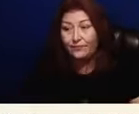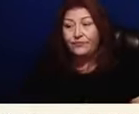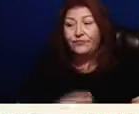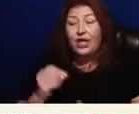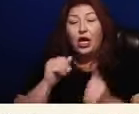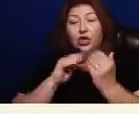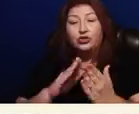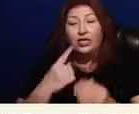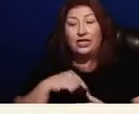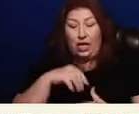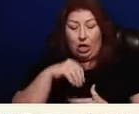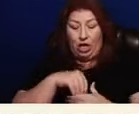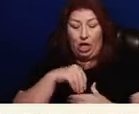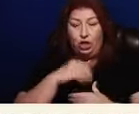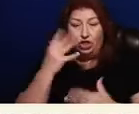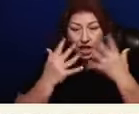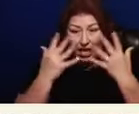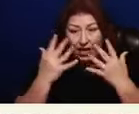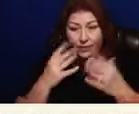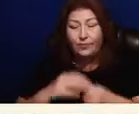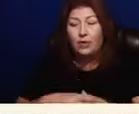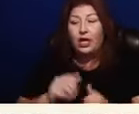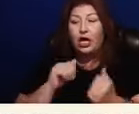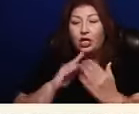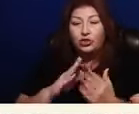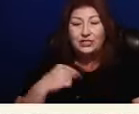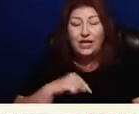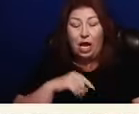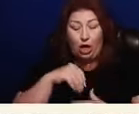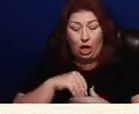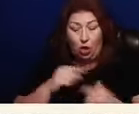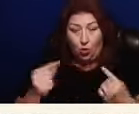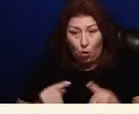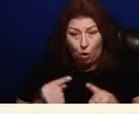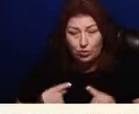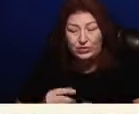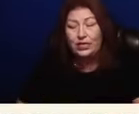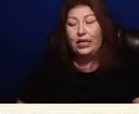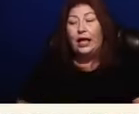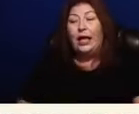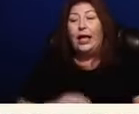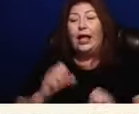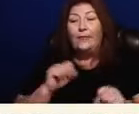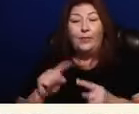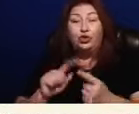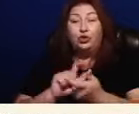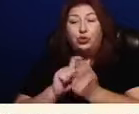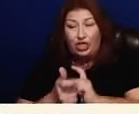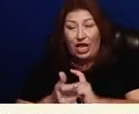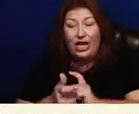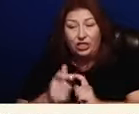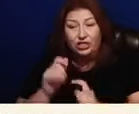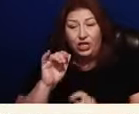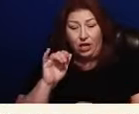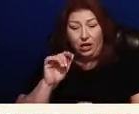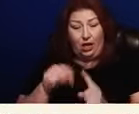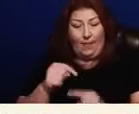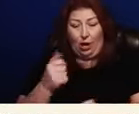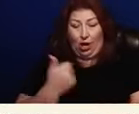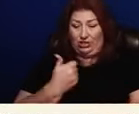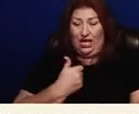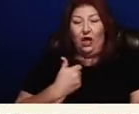our inner shame, addressing our inner wounds, and being able to change the narrative about ourselves,